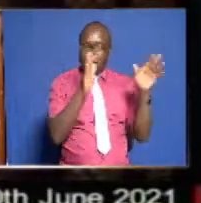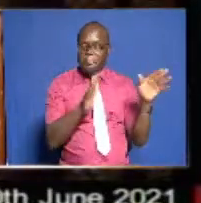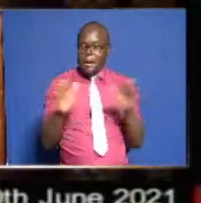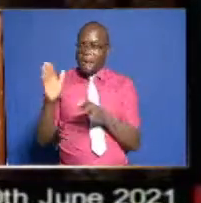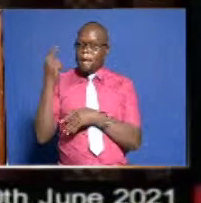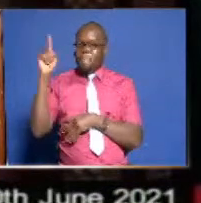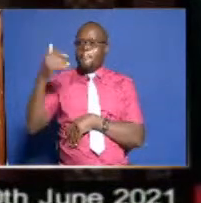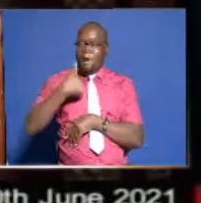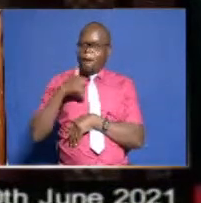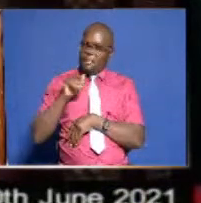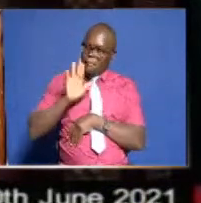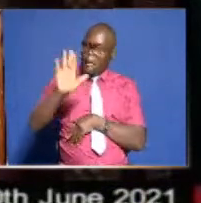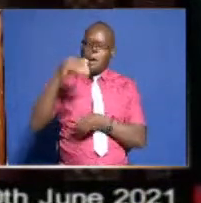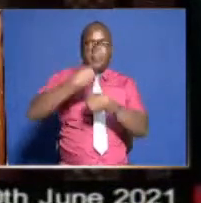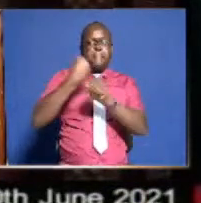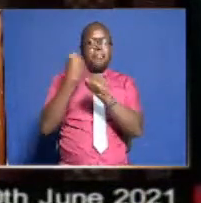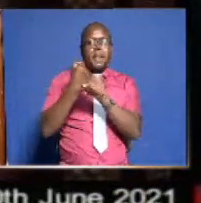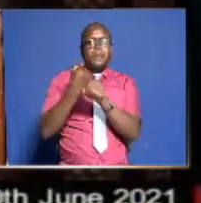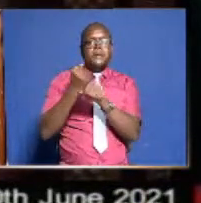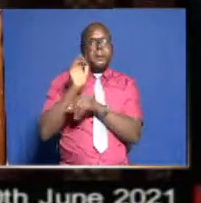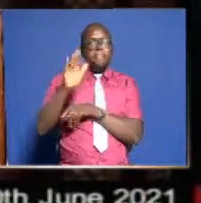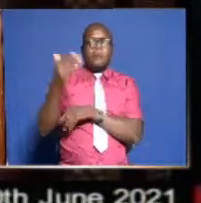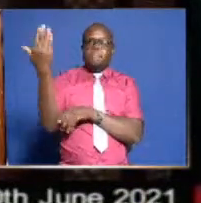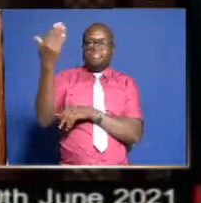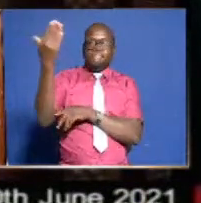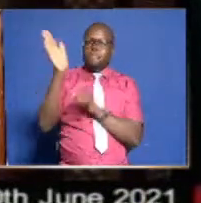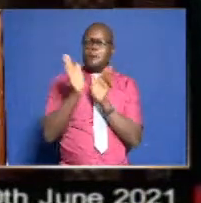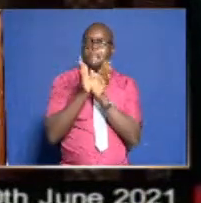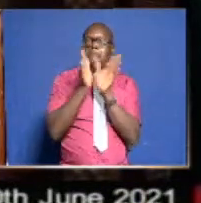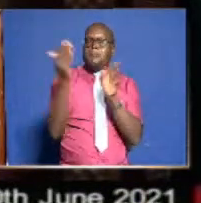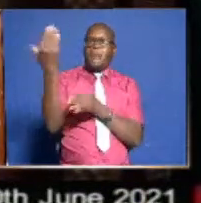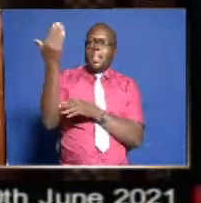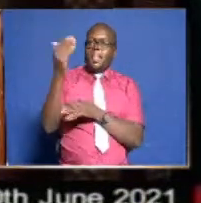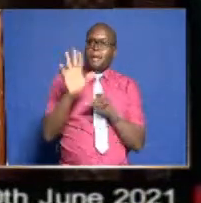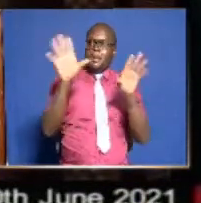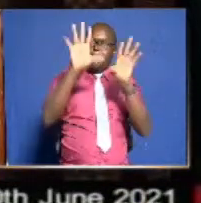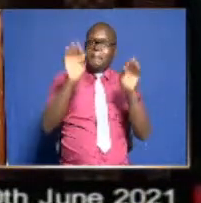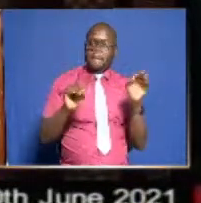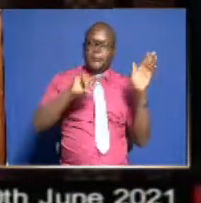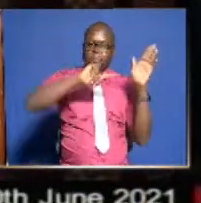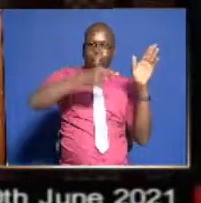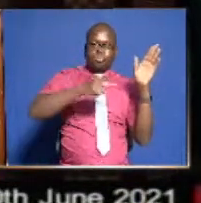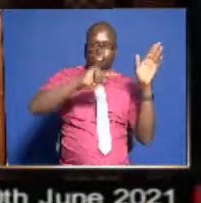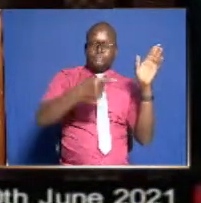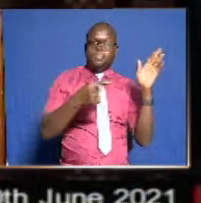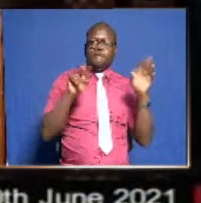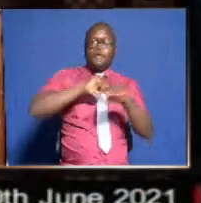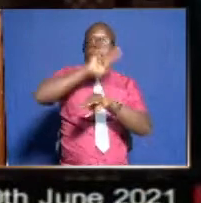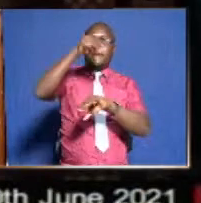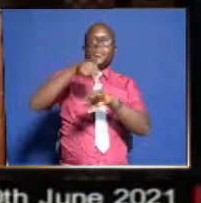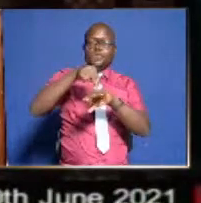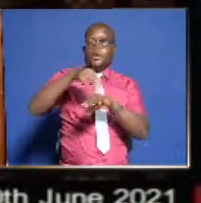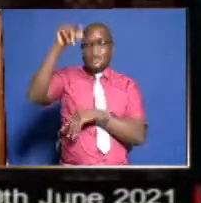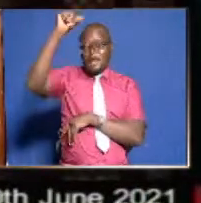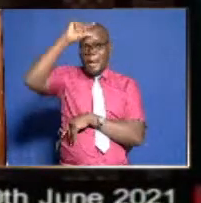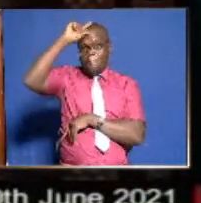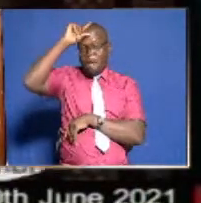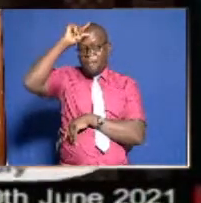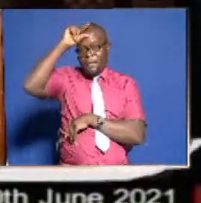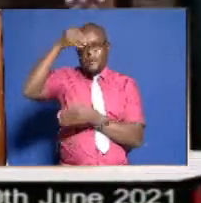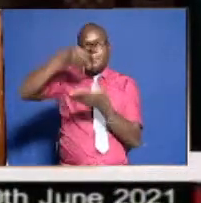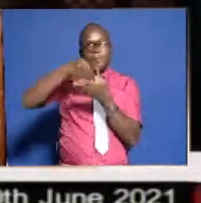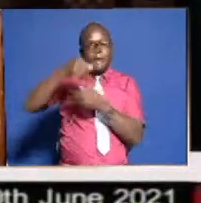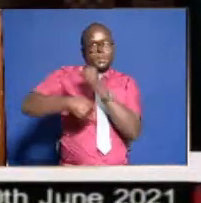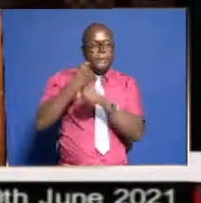having made this public pronouncement on the budget highlights of the national government for the financial